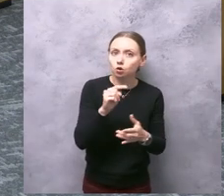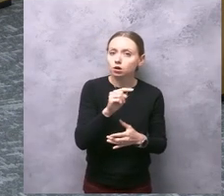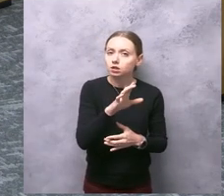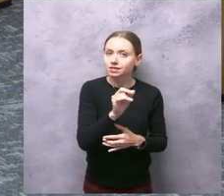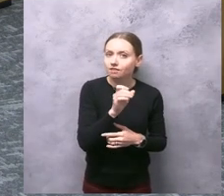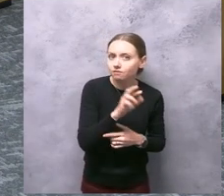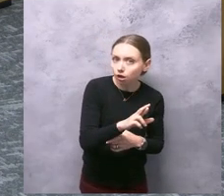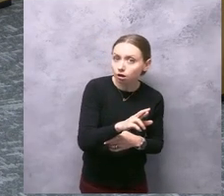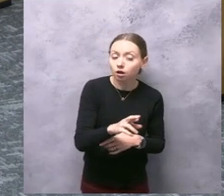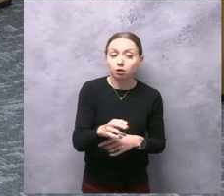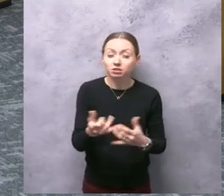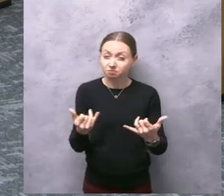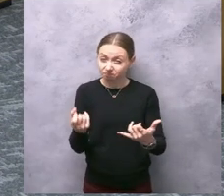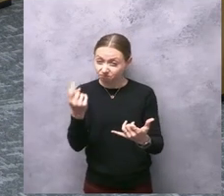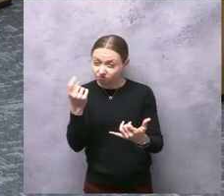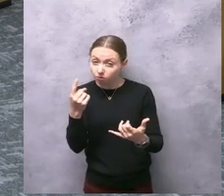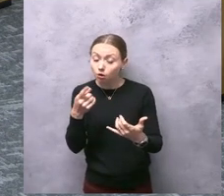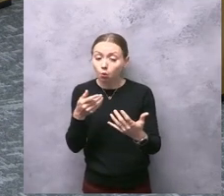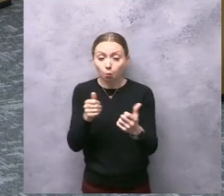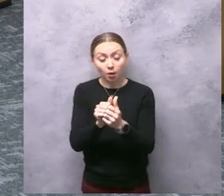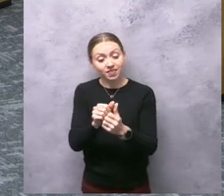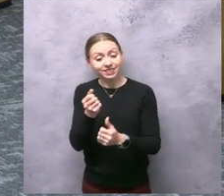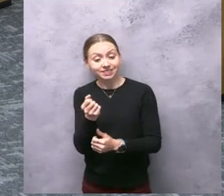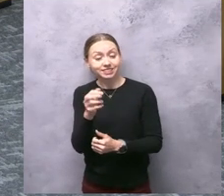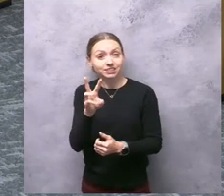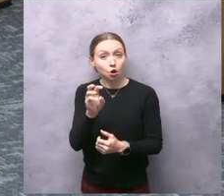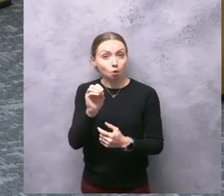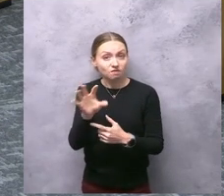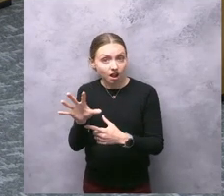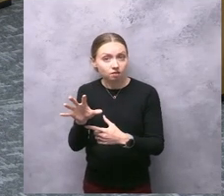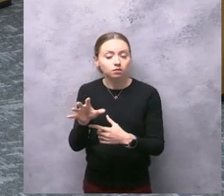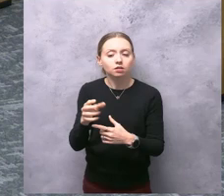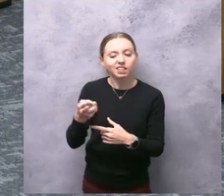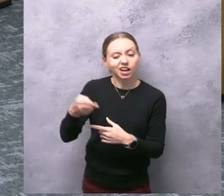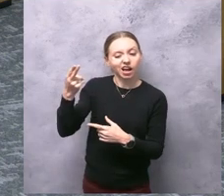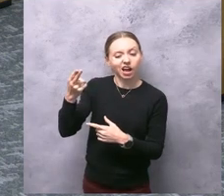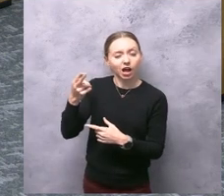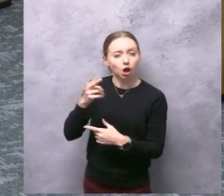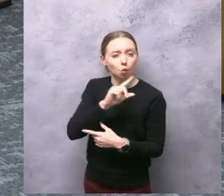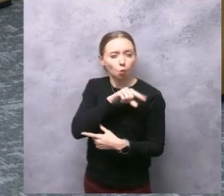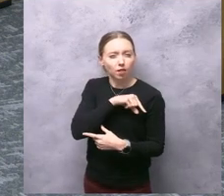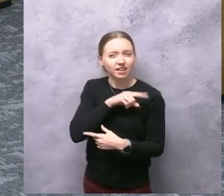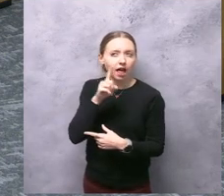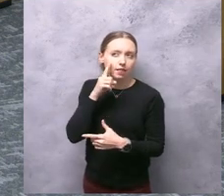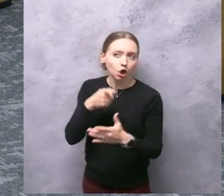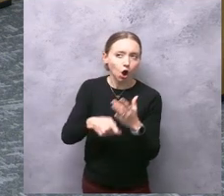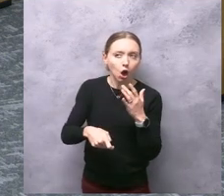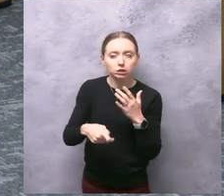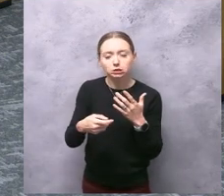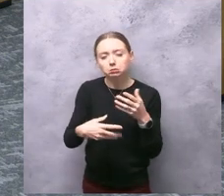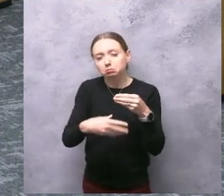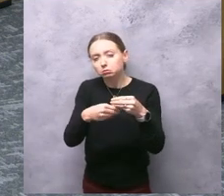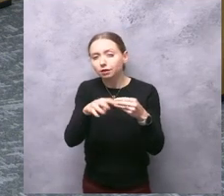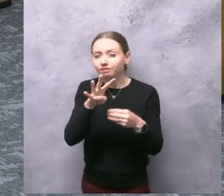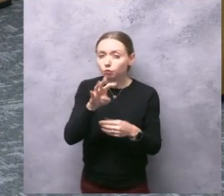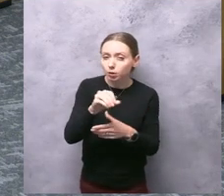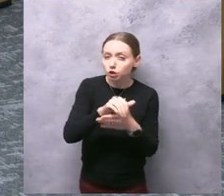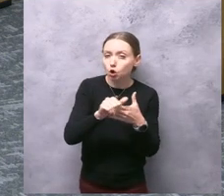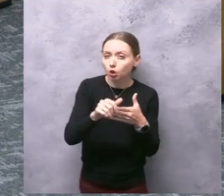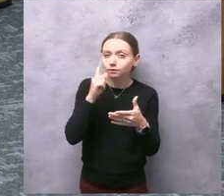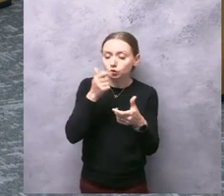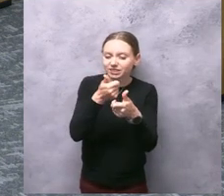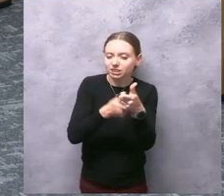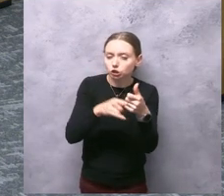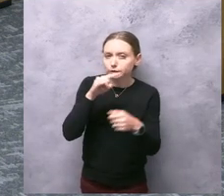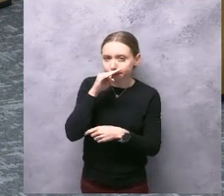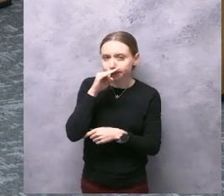adopt these materials under 1605, the high quality, I think it's an extra $40 per kid. So they're putting a carrot out to